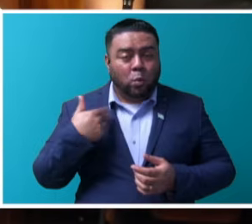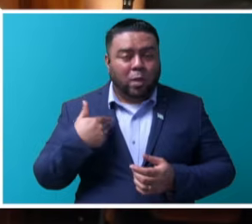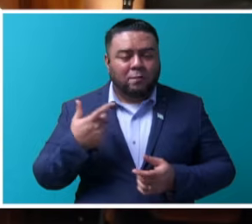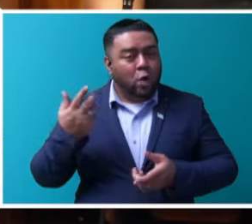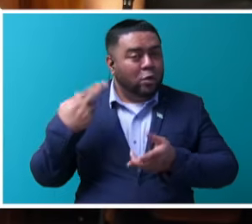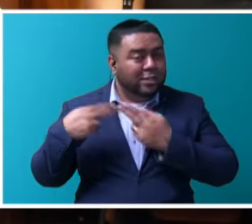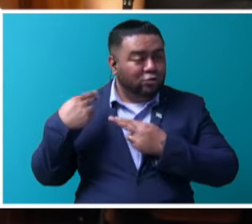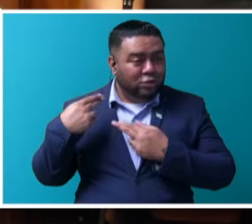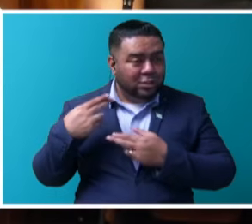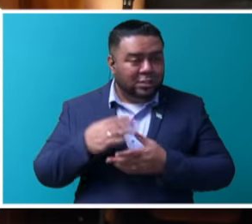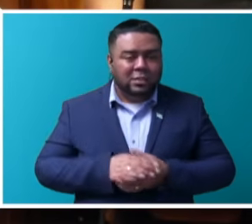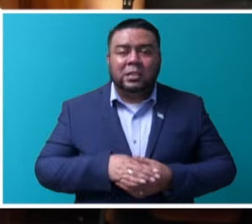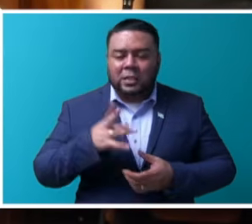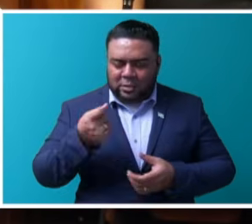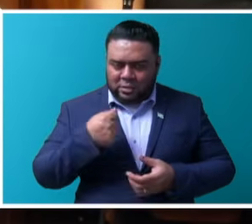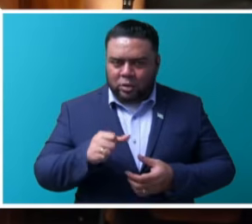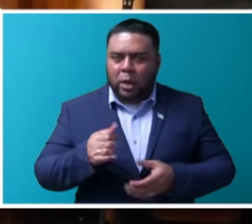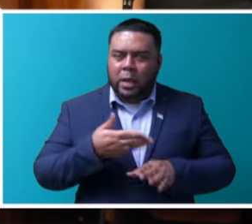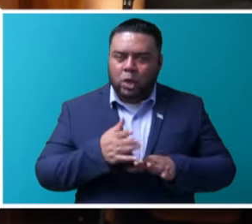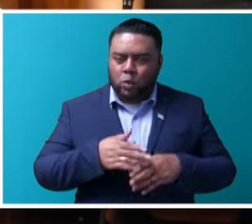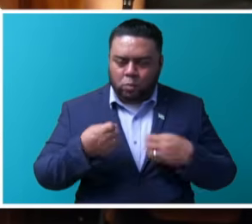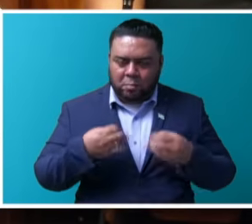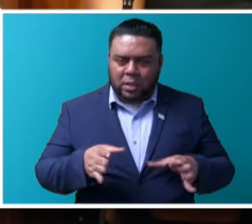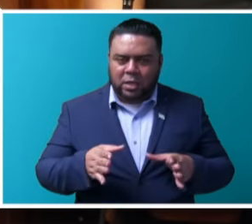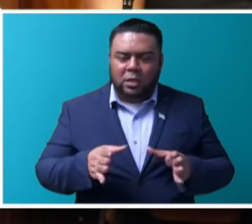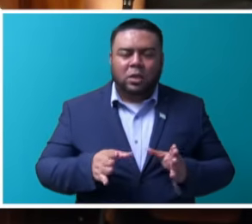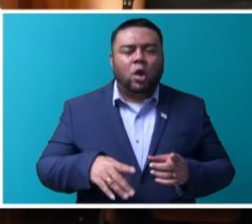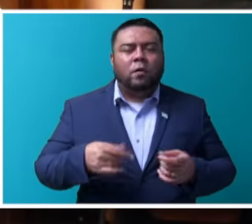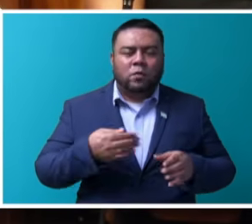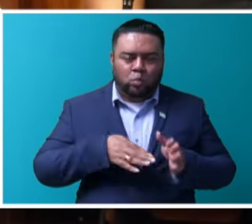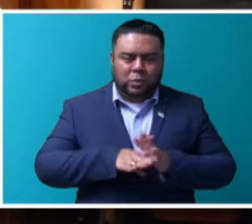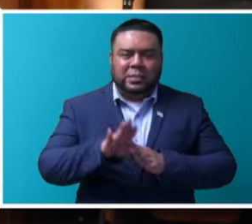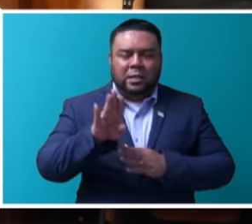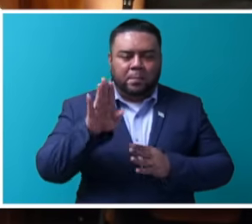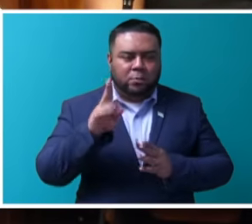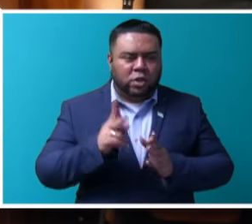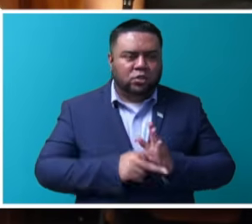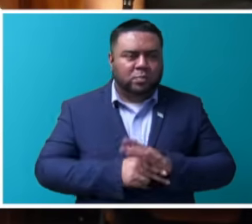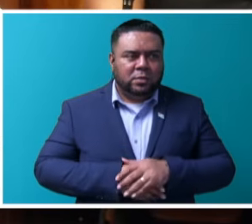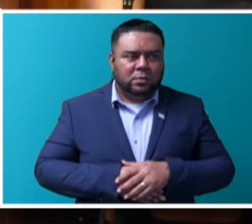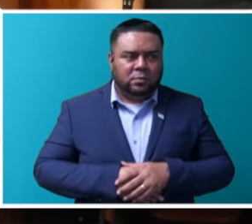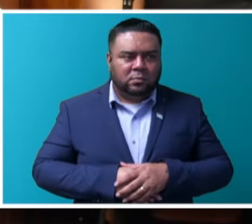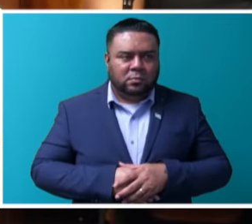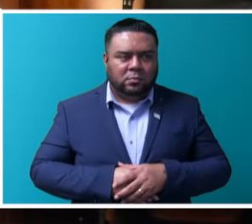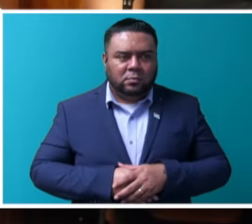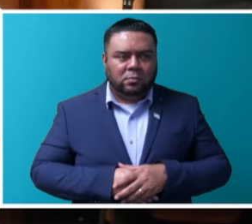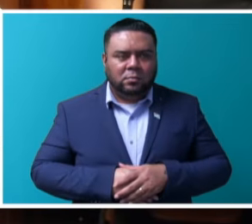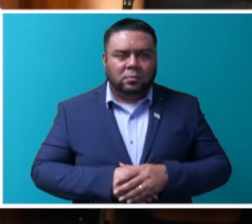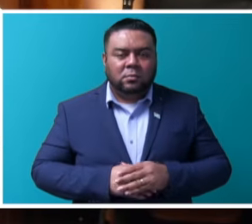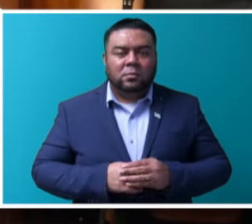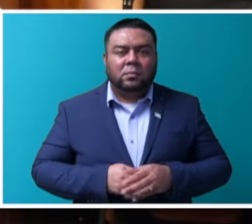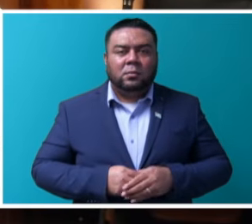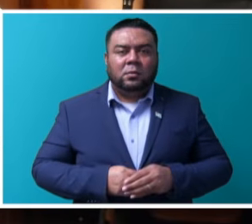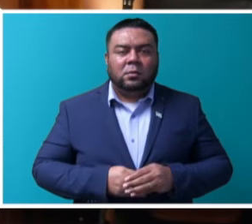history, it does suggest a new beginning of democratic resilience and progress. We've had our own challenges, but the